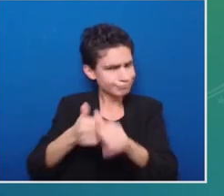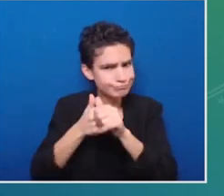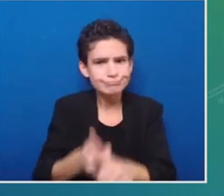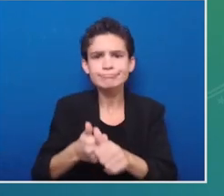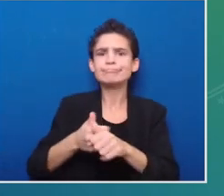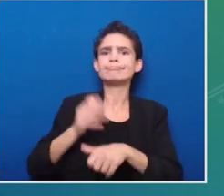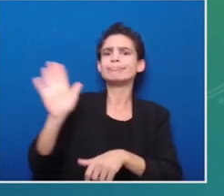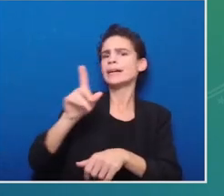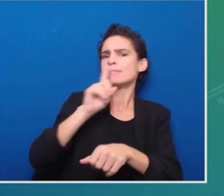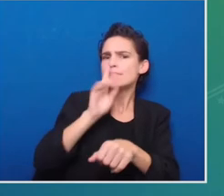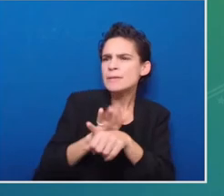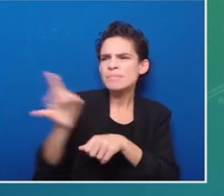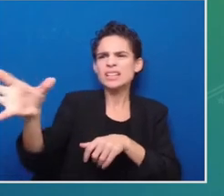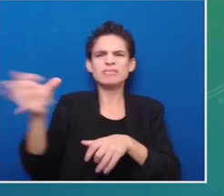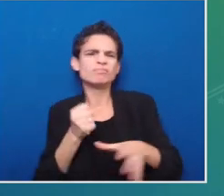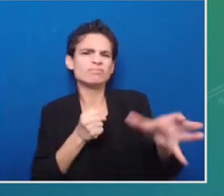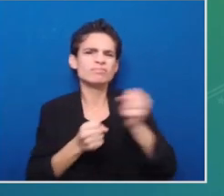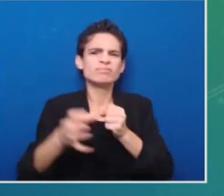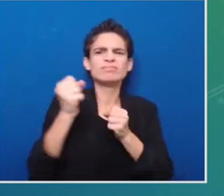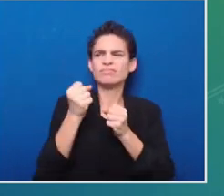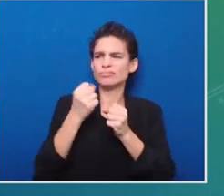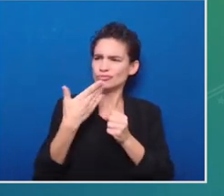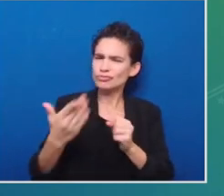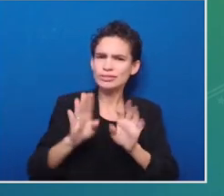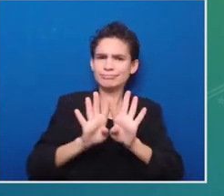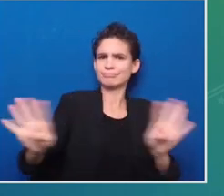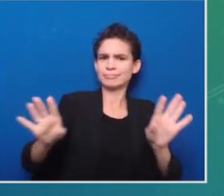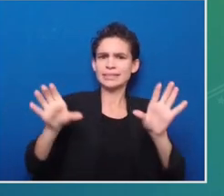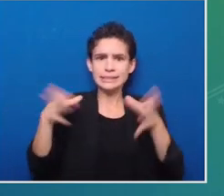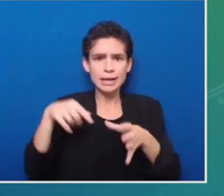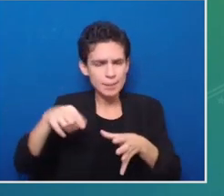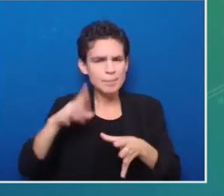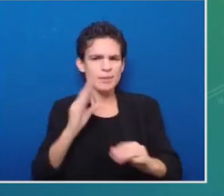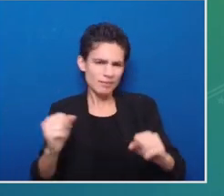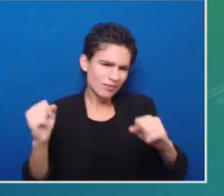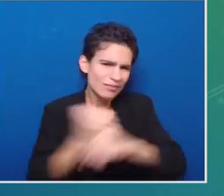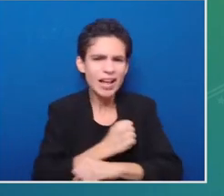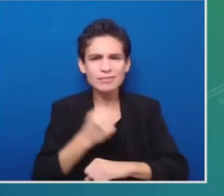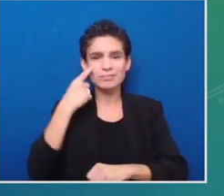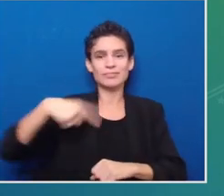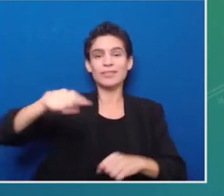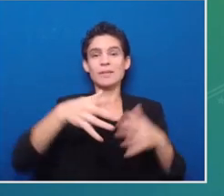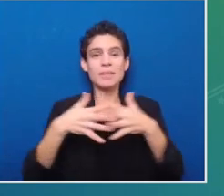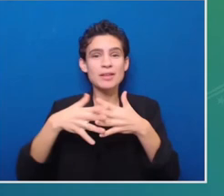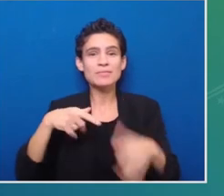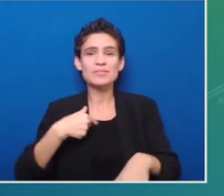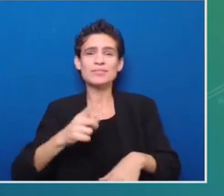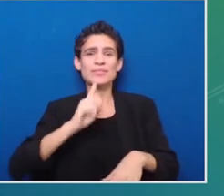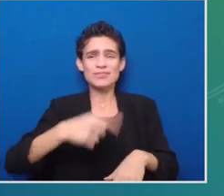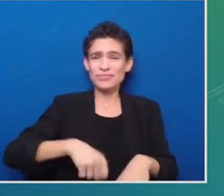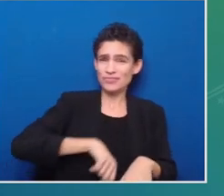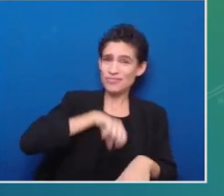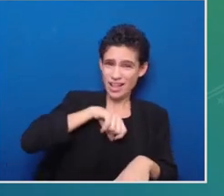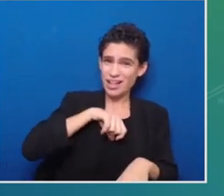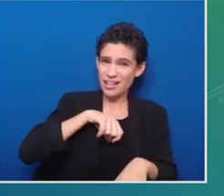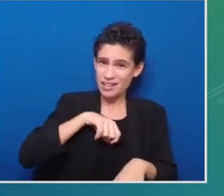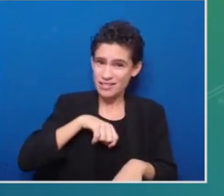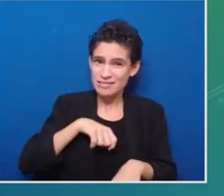a team that reflects America. And I'm proud to join the Vice President-elect as a